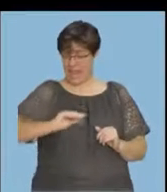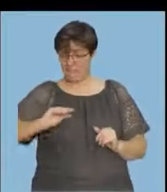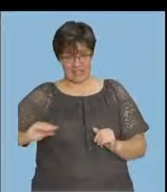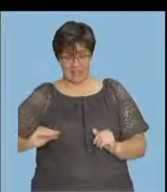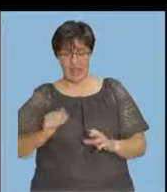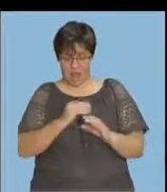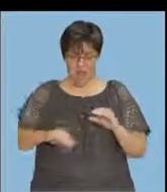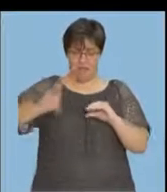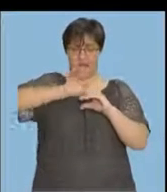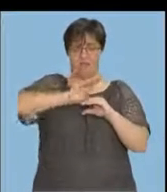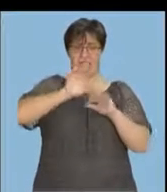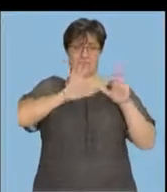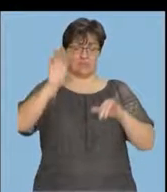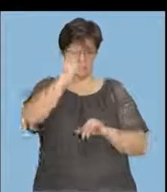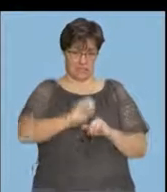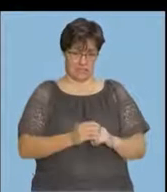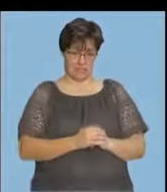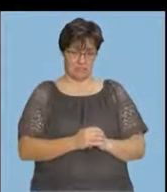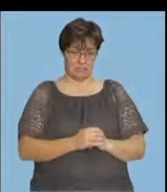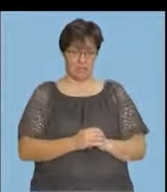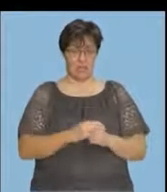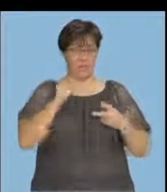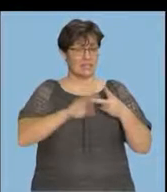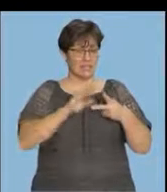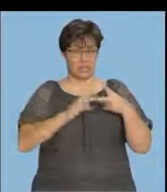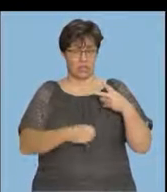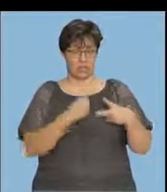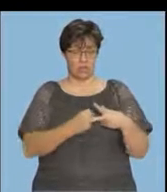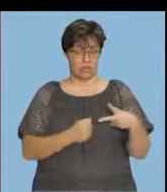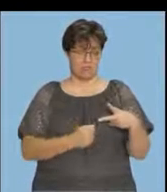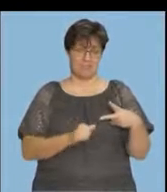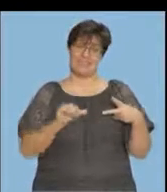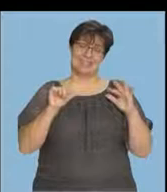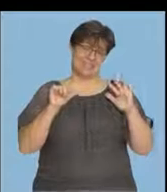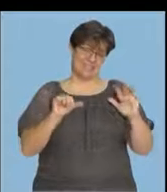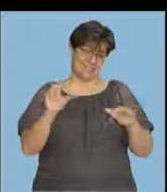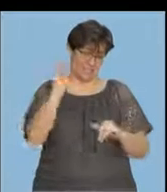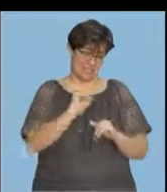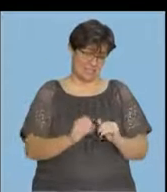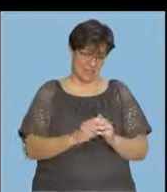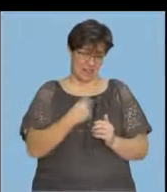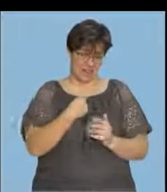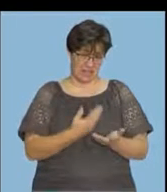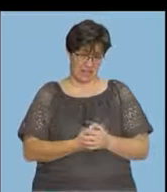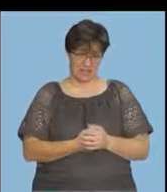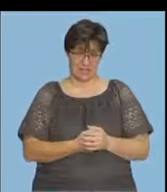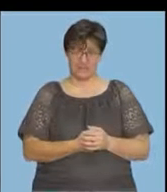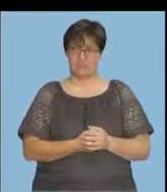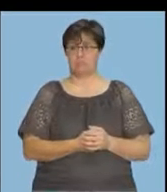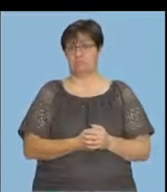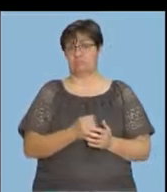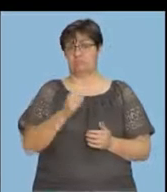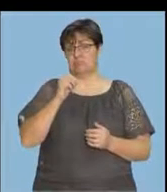they made 10%. Year two, they just made 6%. Year